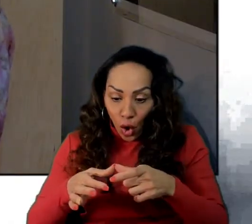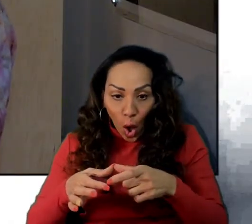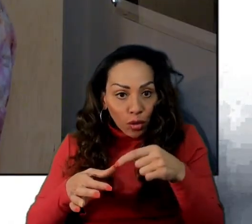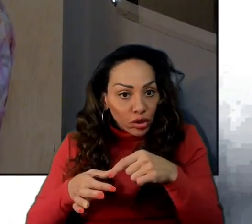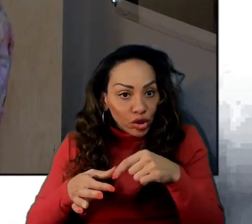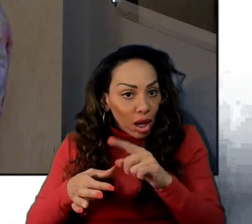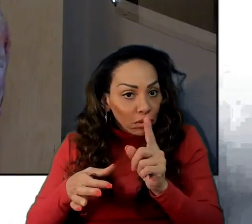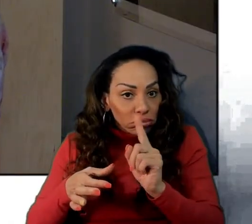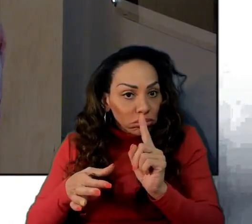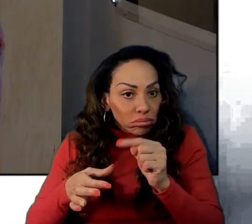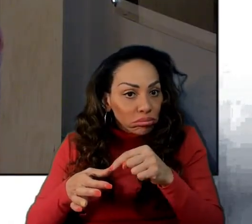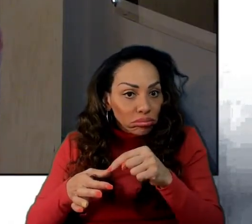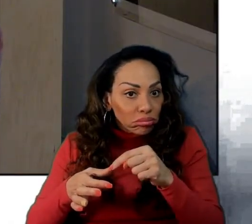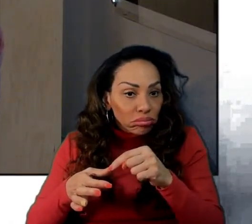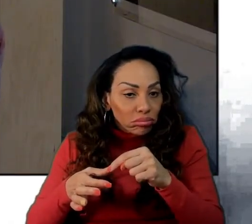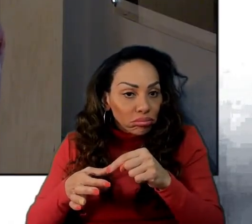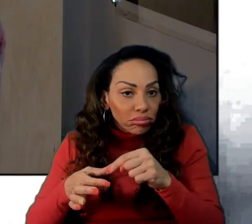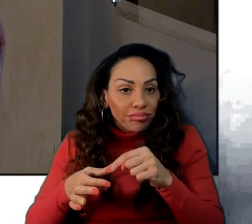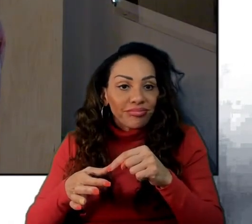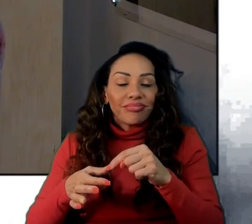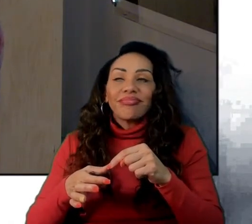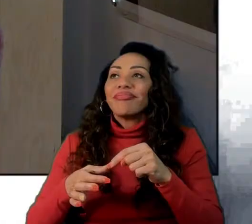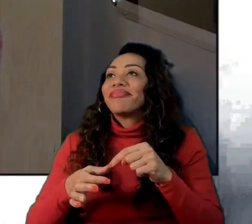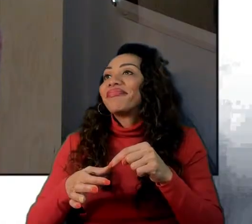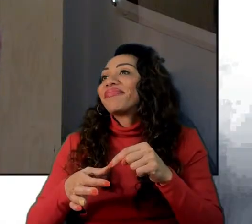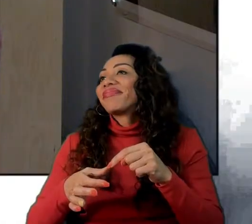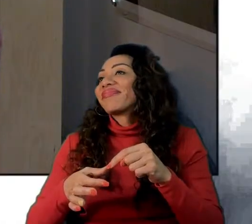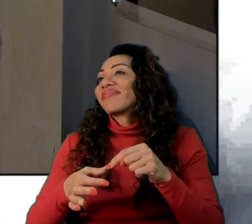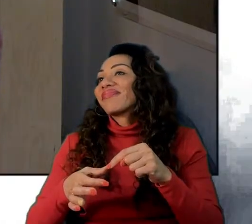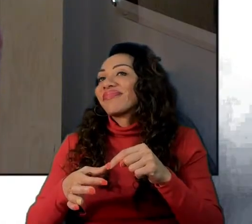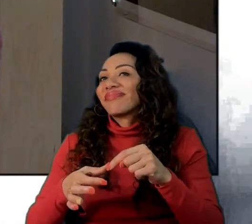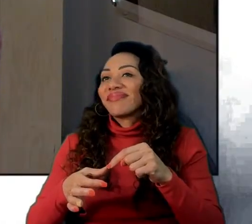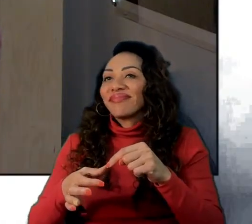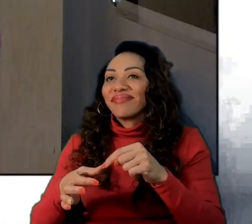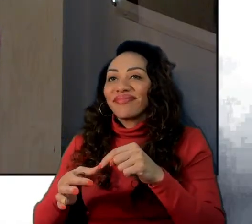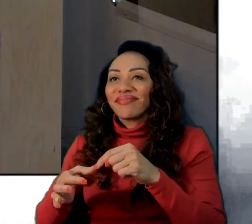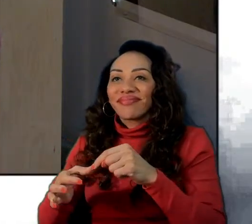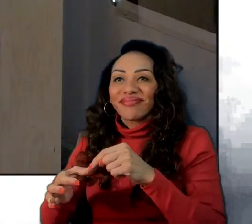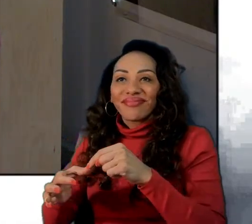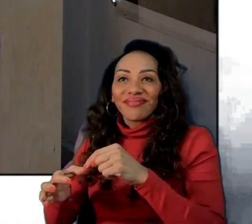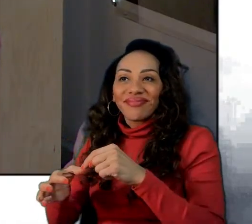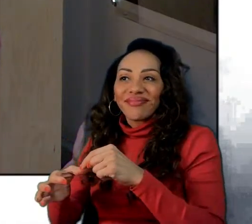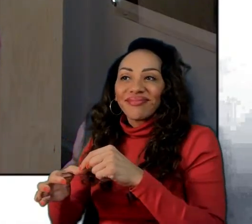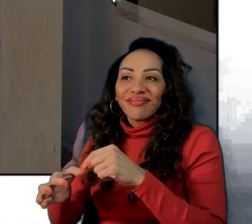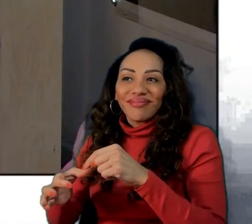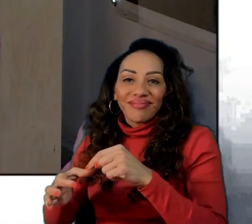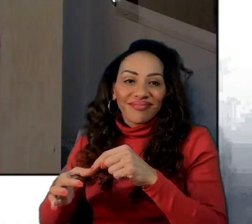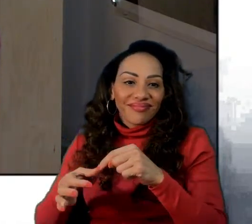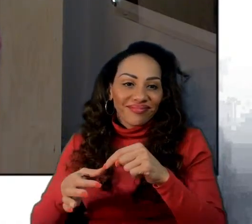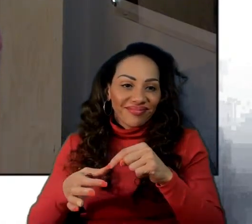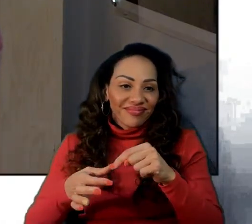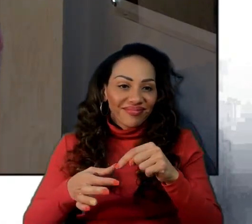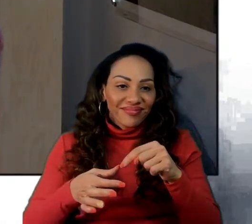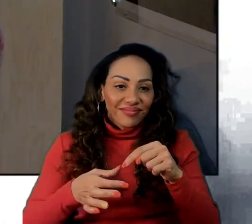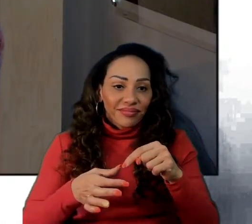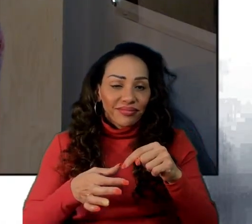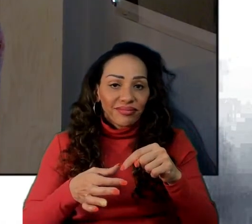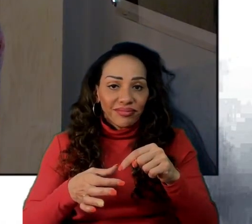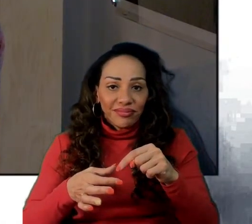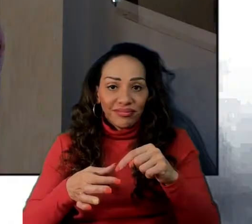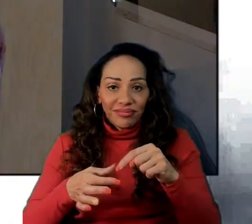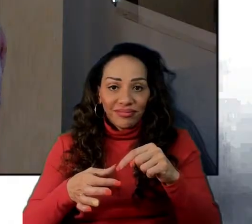of algae, that is? And the other one is, how do you know that your culture hasn't